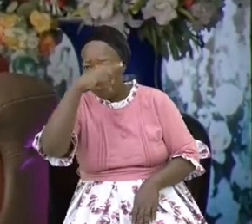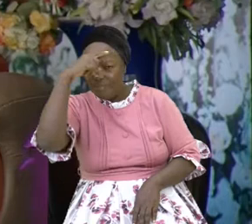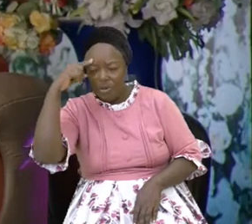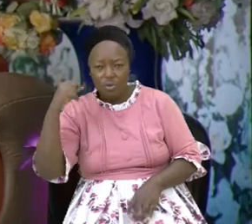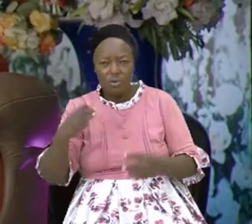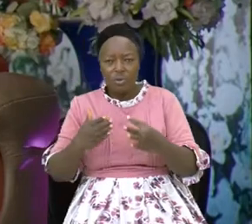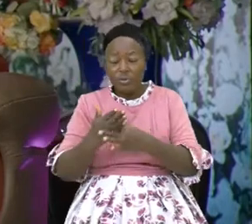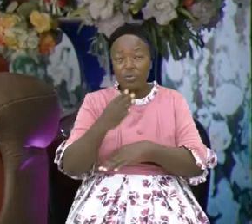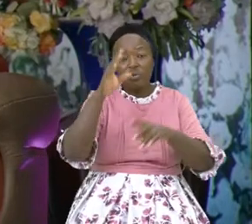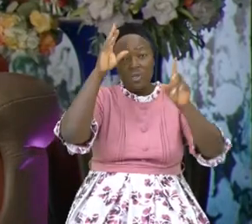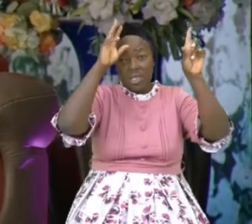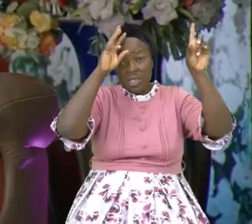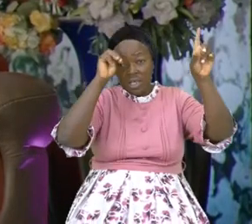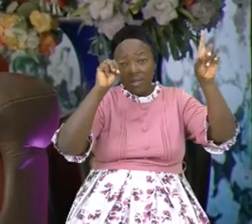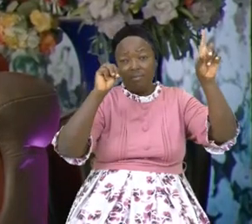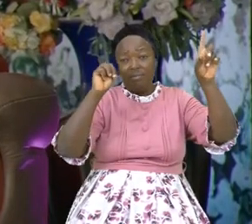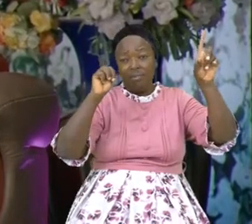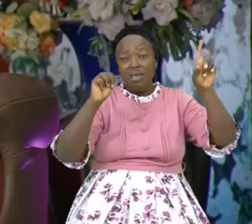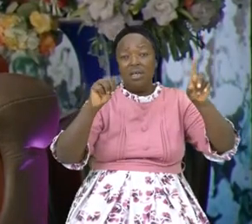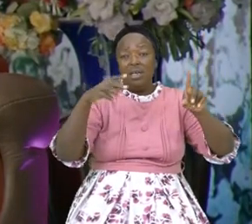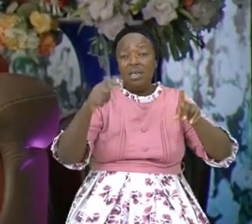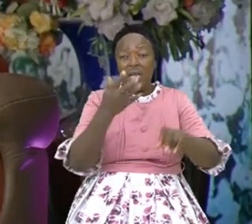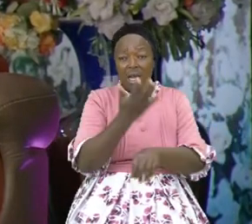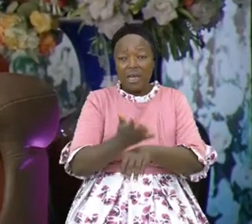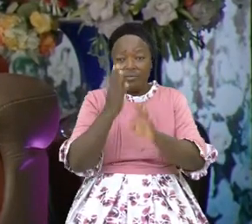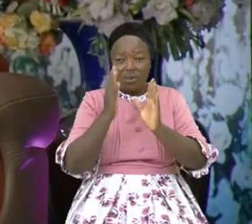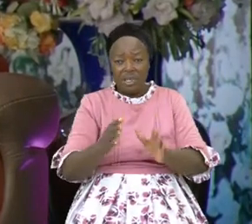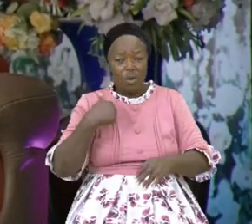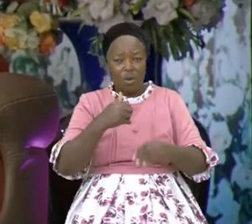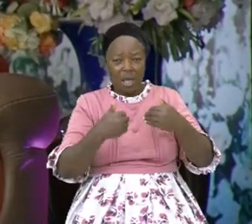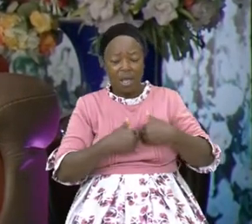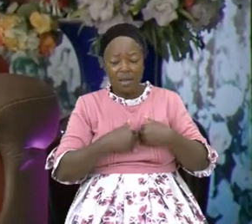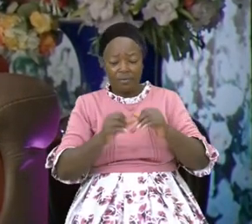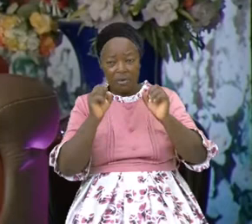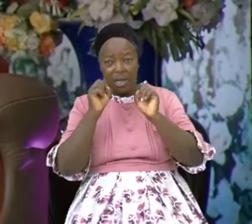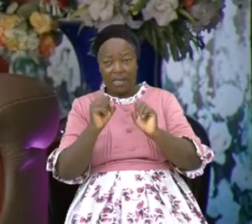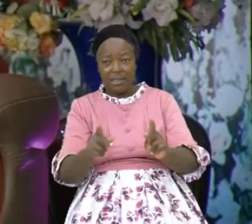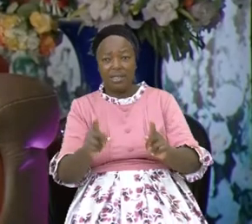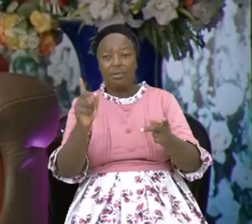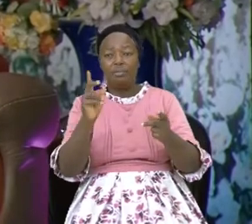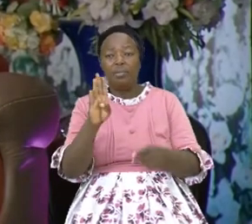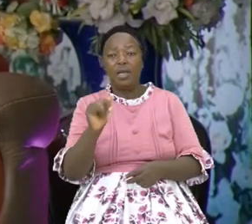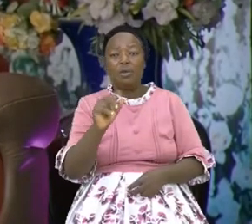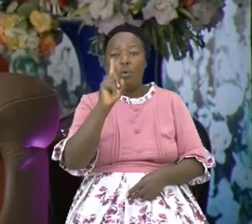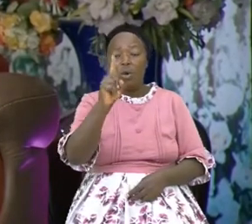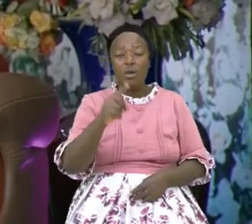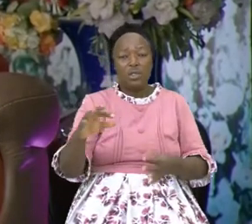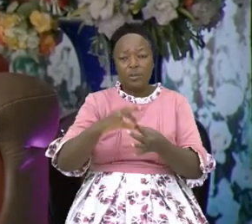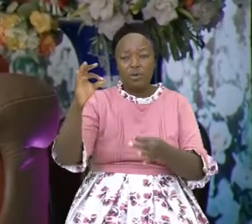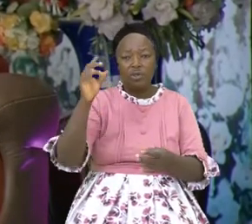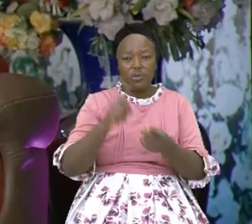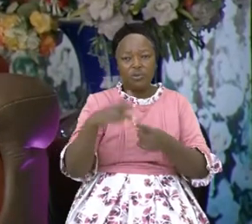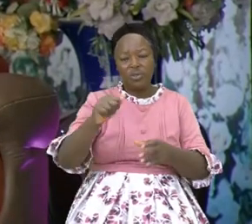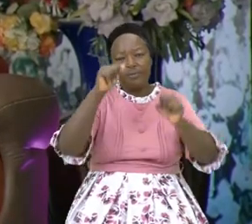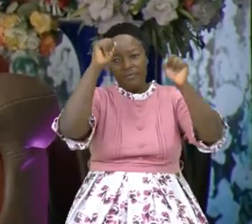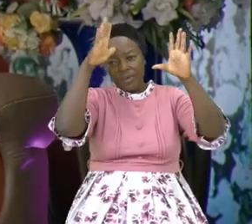through him, the advocate, we have access by one spirit unto the Father. Look